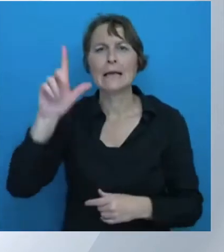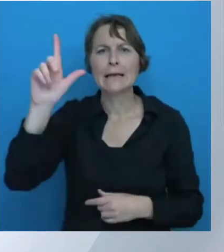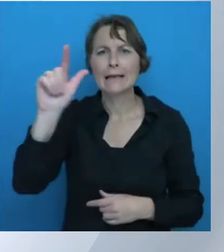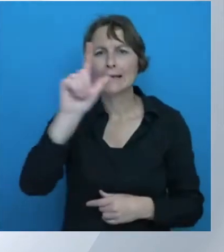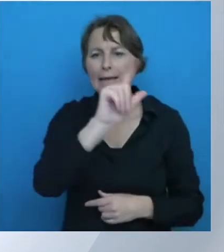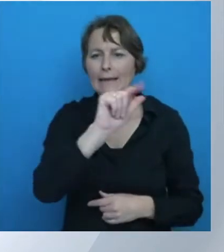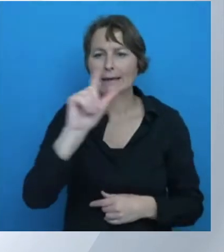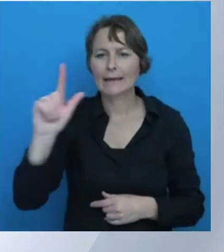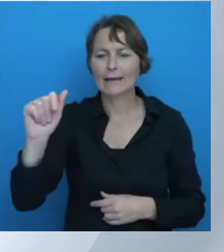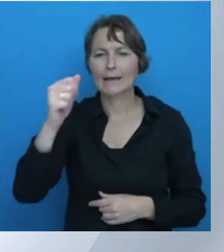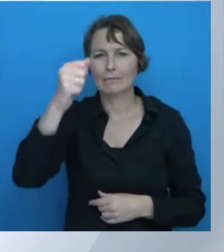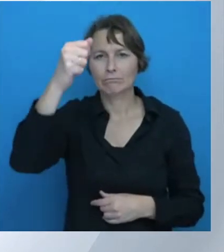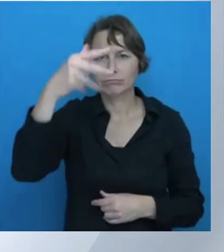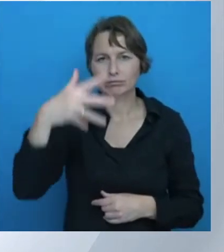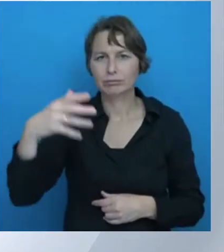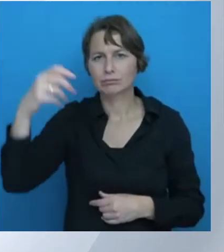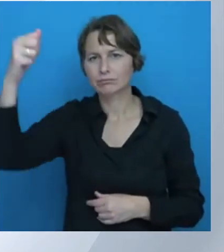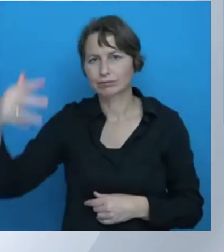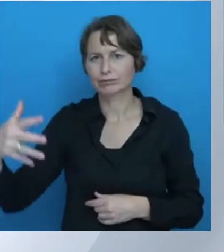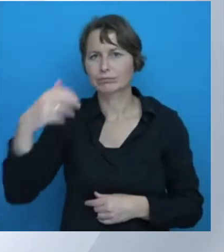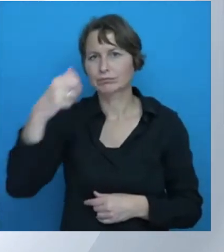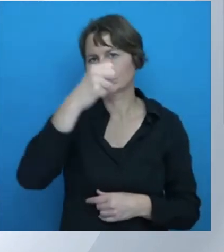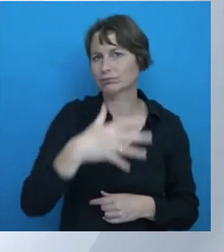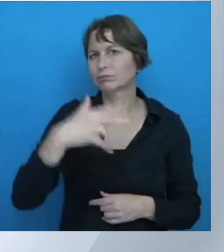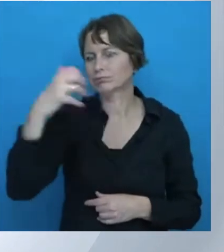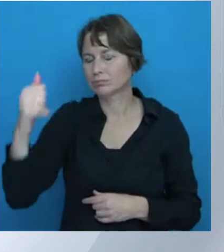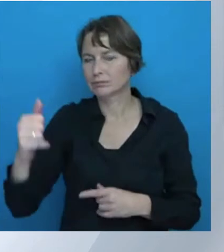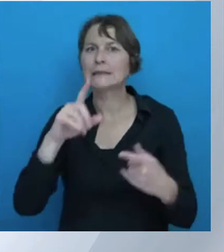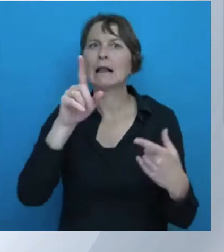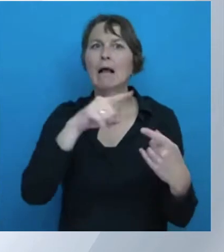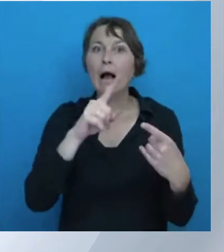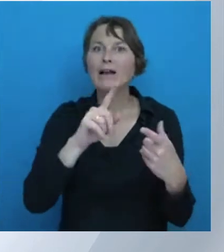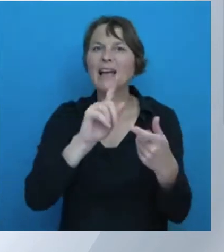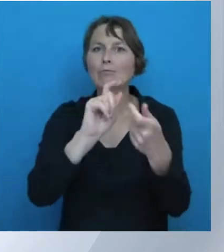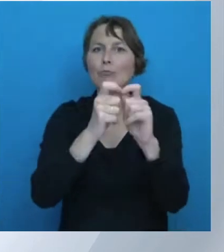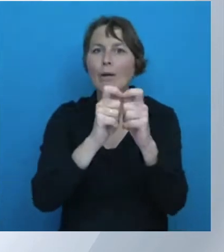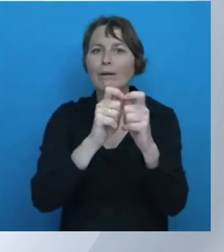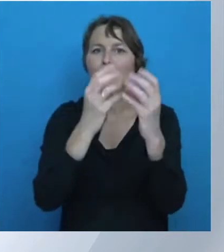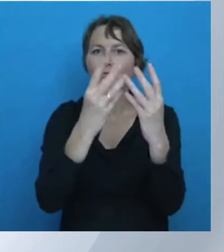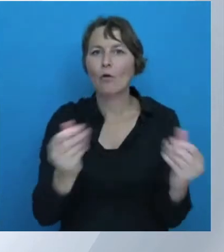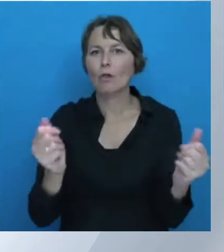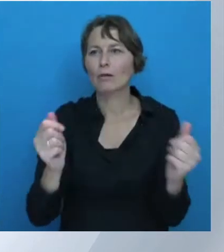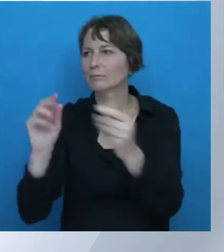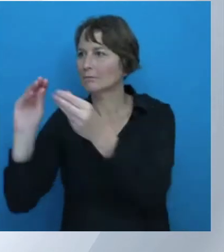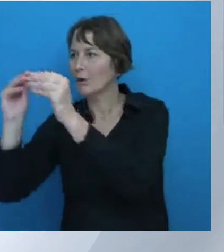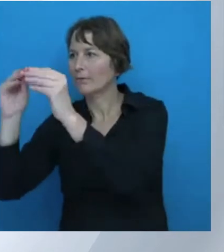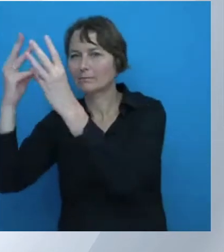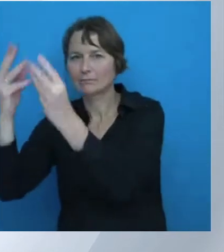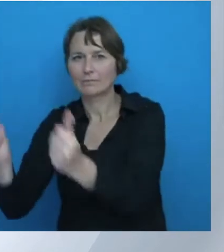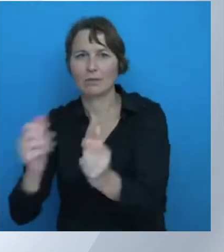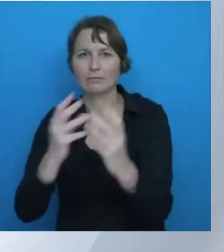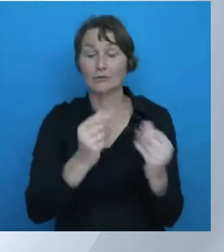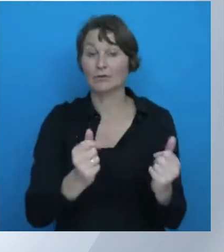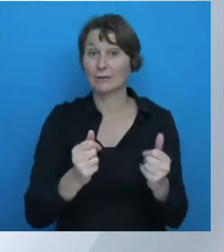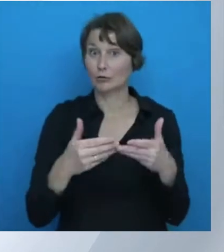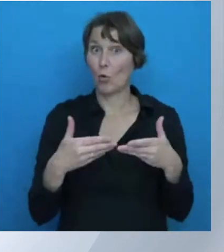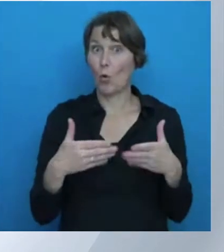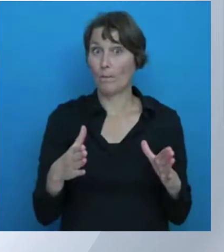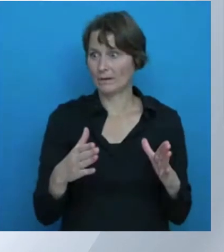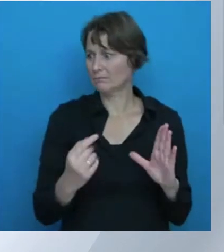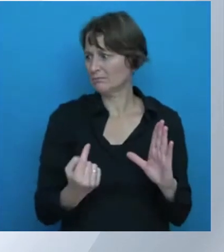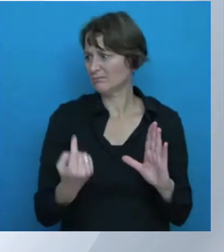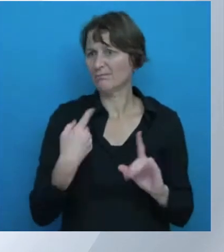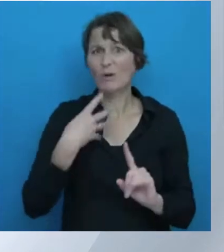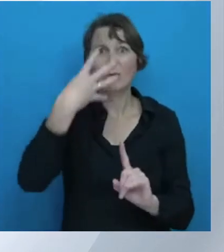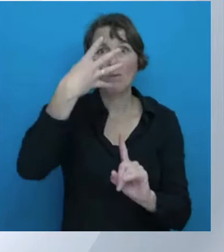immediately into GitHub. I can copy the failure detail, and I can fix one of the actual issues. And we open sourced this about 4 months ago. So you can